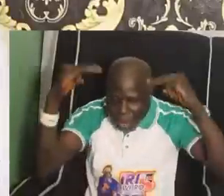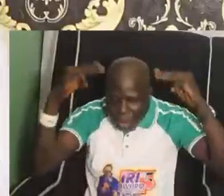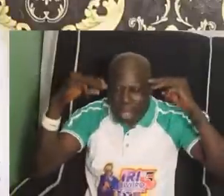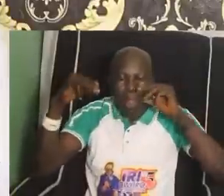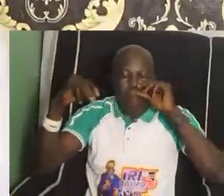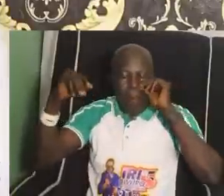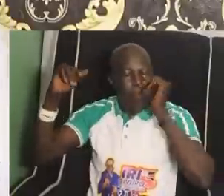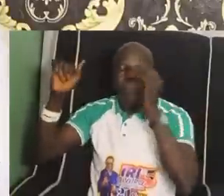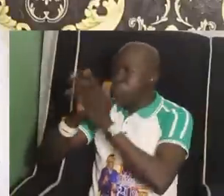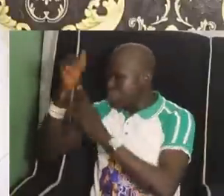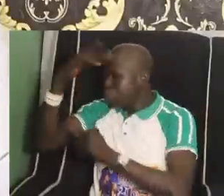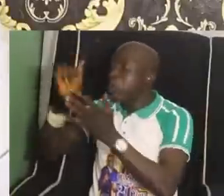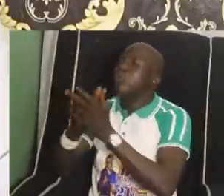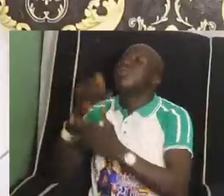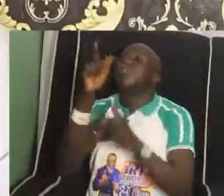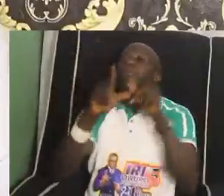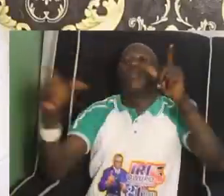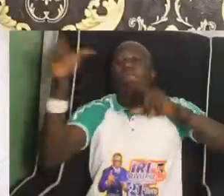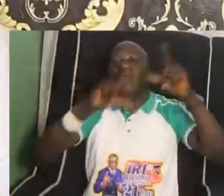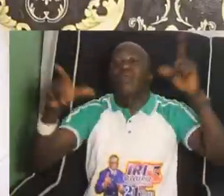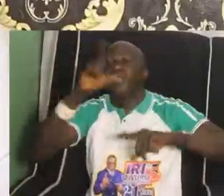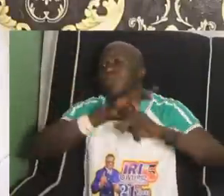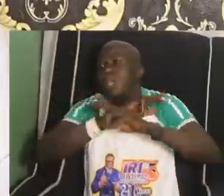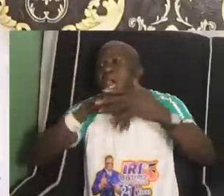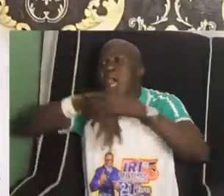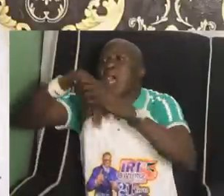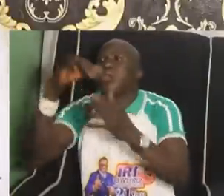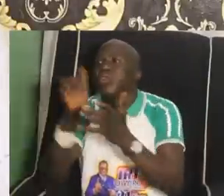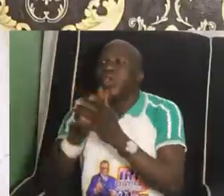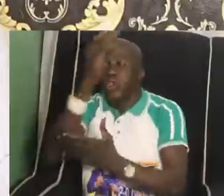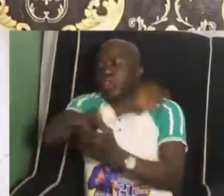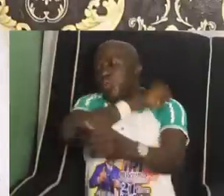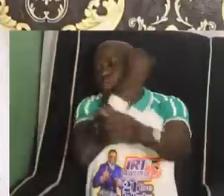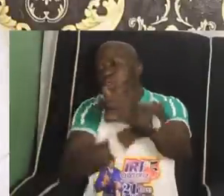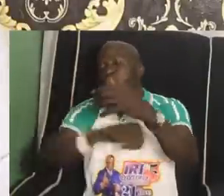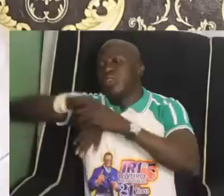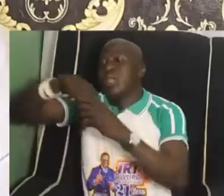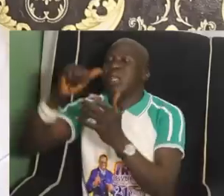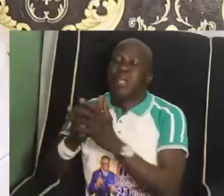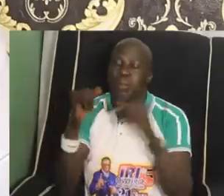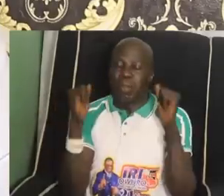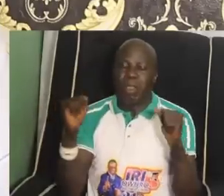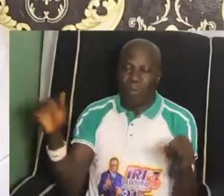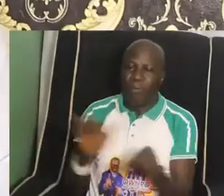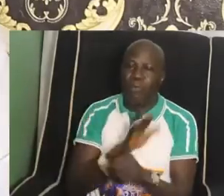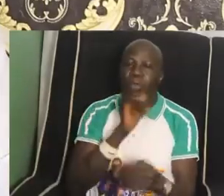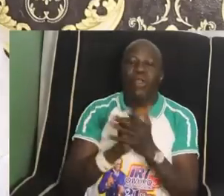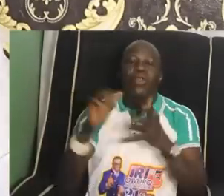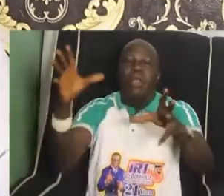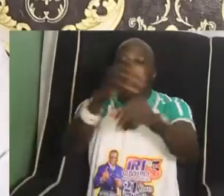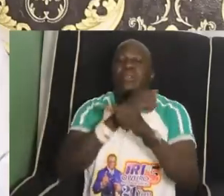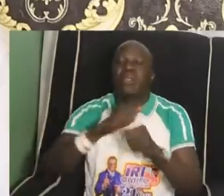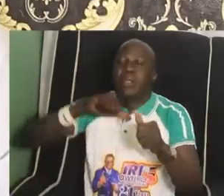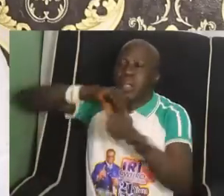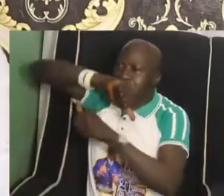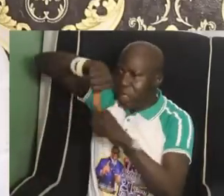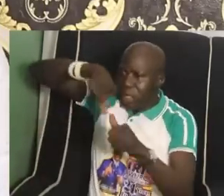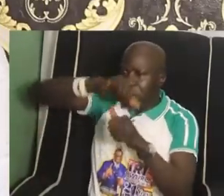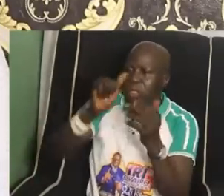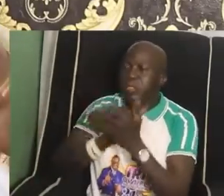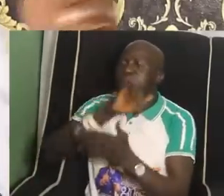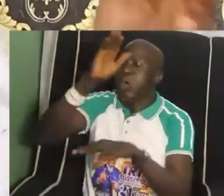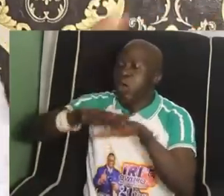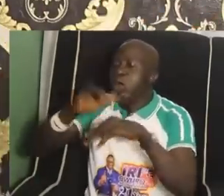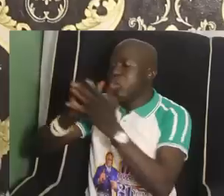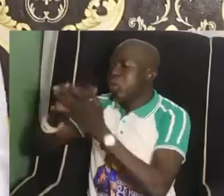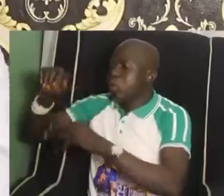I'll give everybody that is present gifts in Apata. Don't go bust. Tell them you are going to show up. Apata will be powerful. I'll be there like a in the name of Jesus, in the name of Jesus, in the